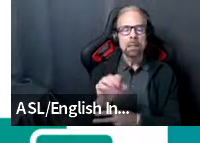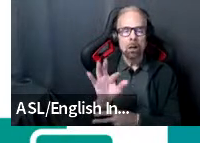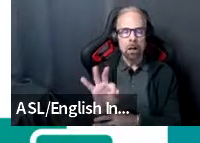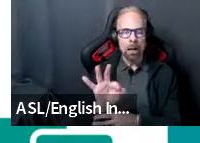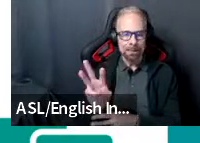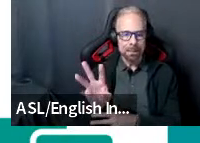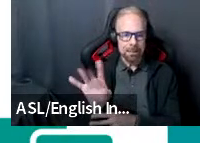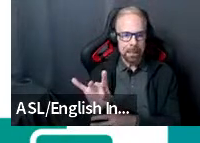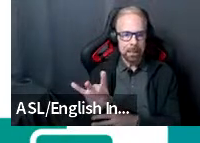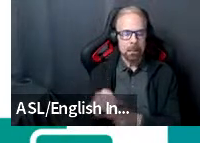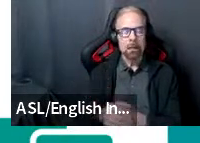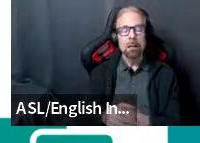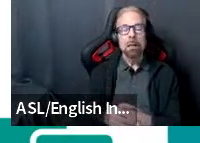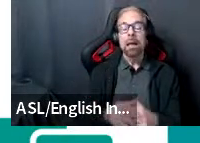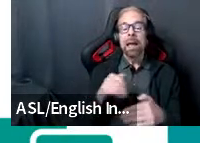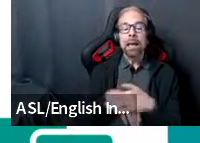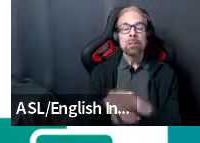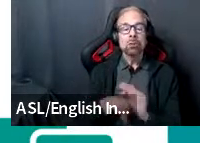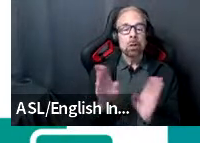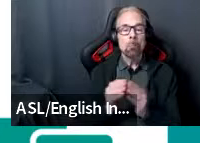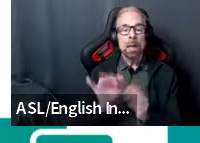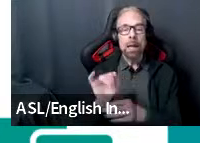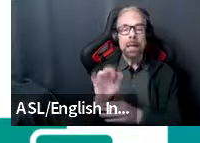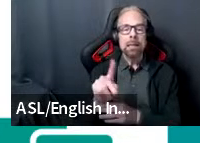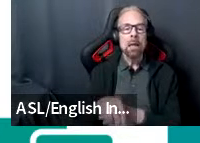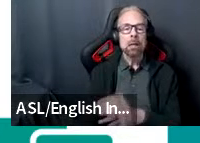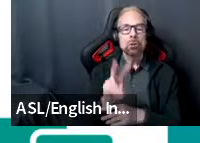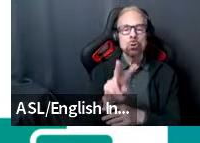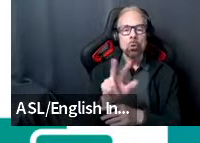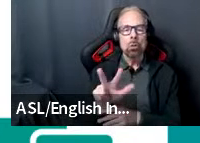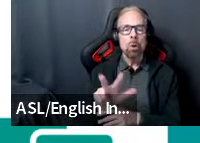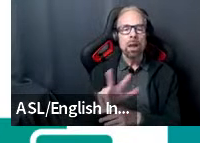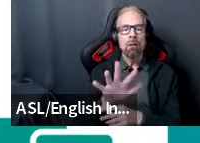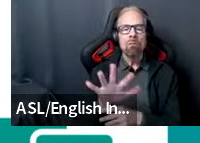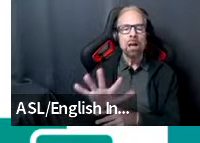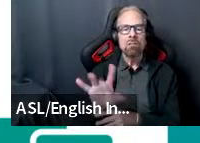408-638-0968. Enter the meeting ID